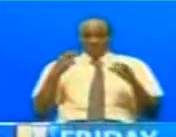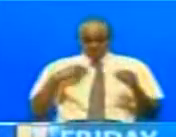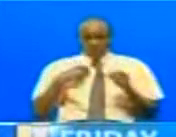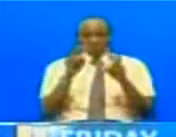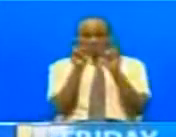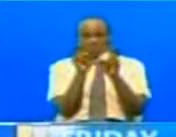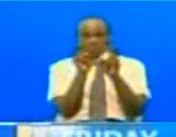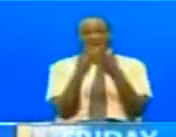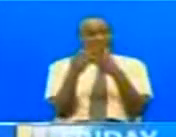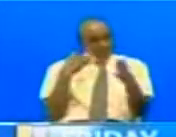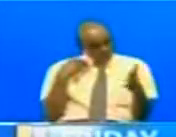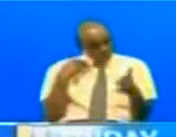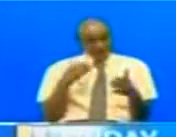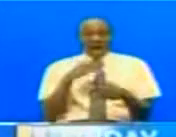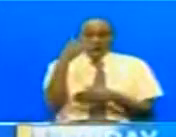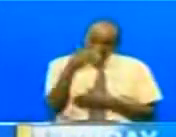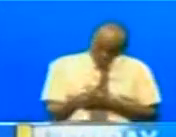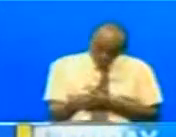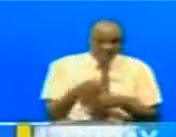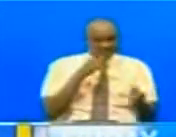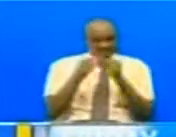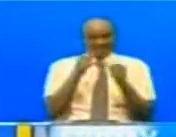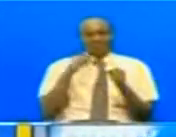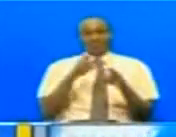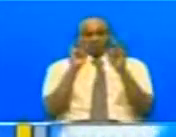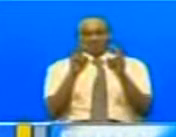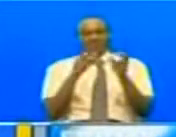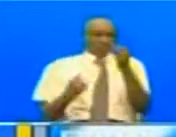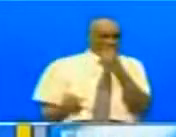hours before, during, and also after that fight.